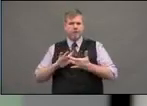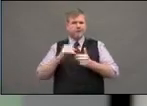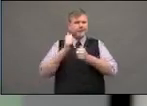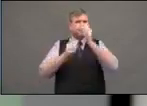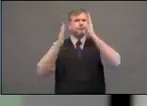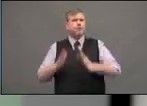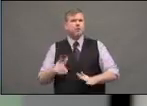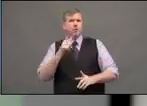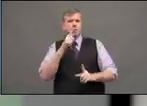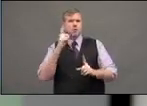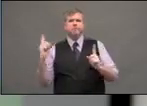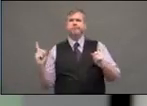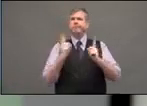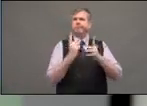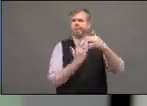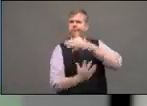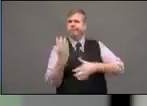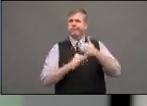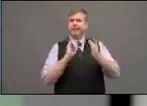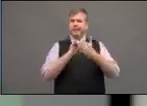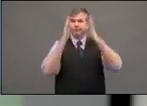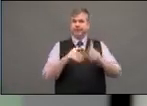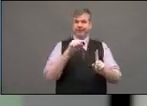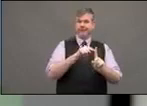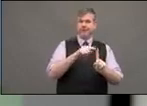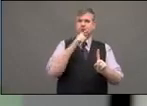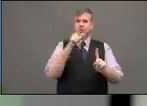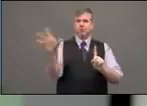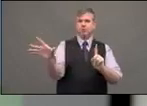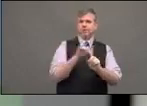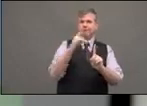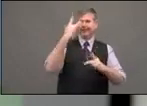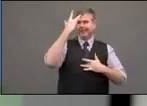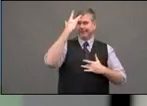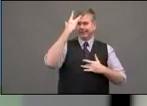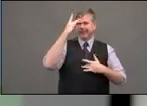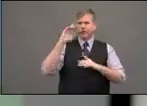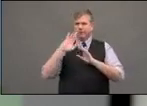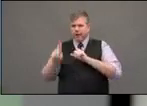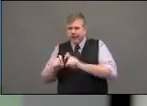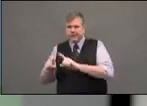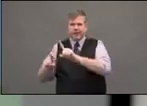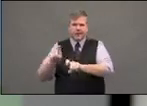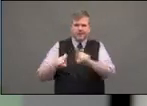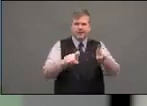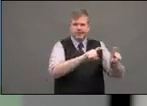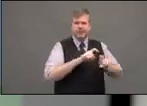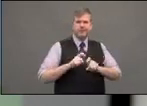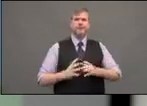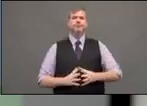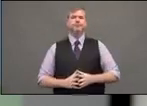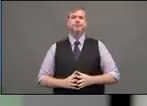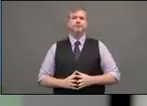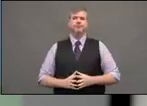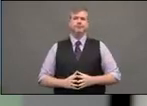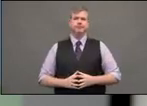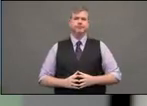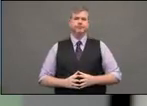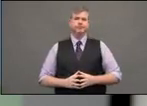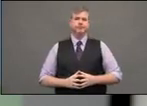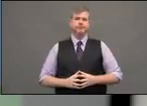to stay home for the period that they could become sick and become contagious, to get ahead of that chain of transmission and stop the disease from